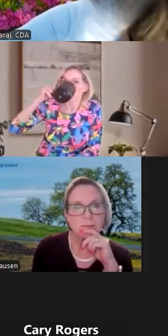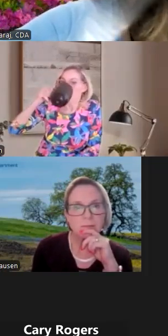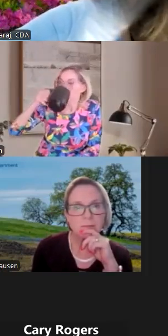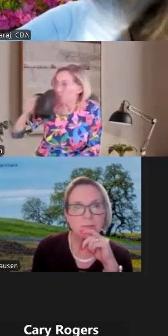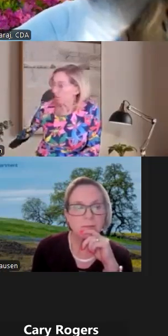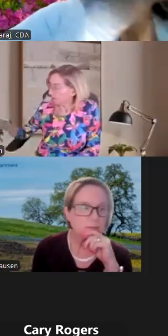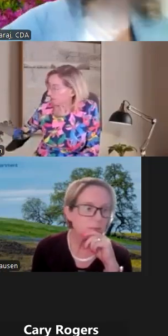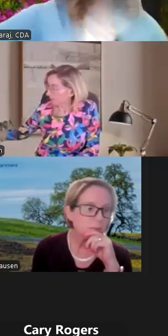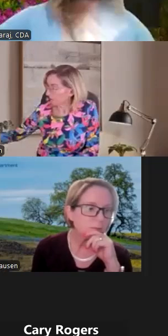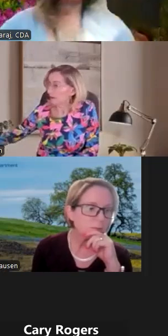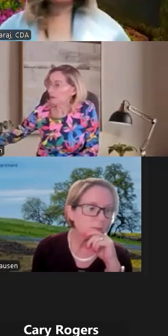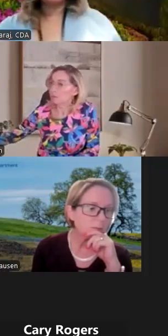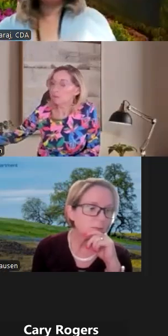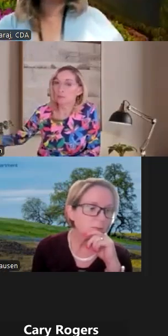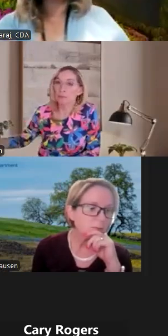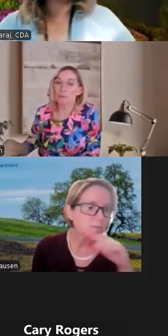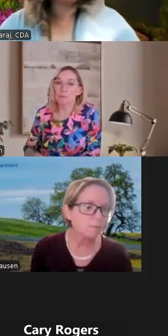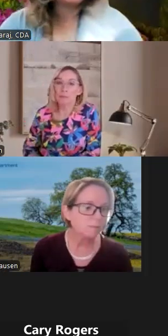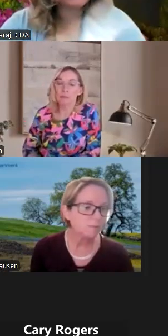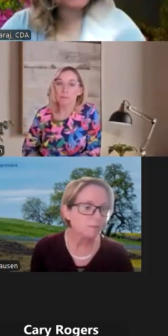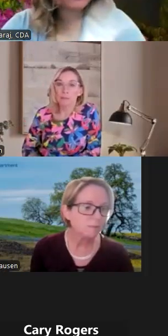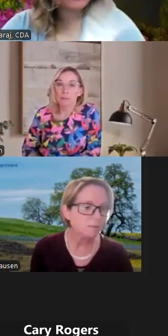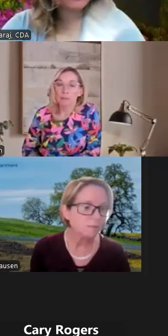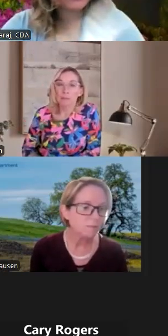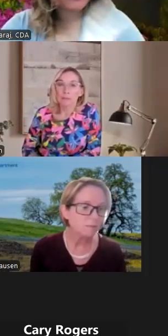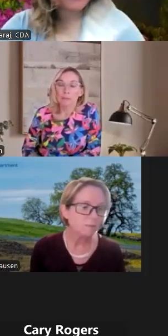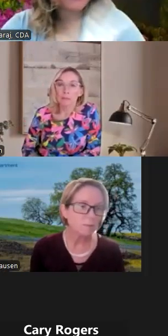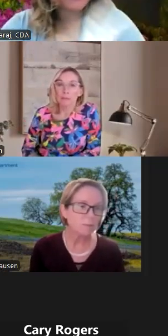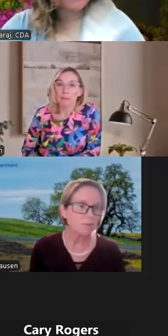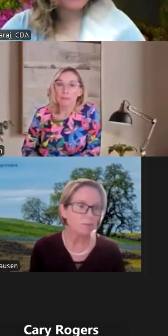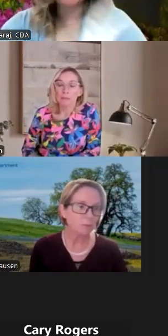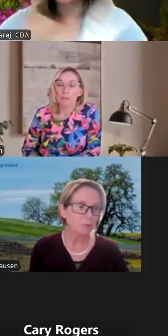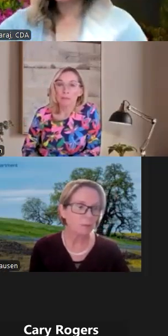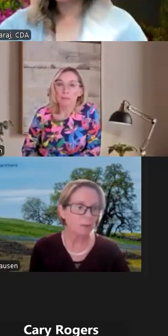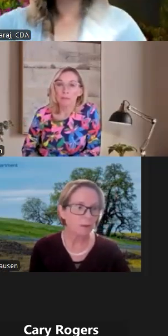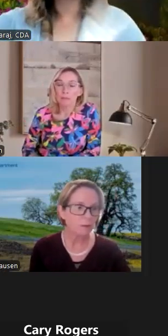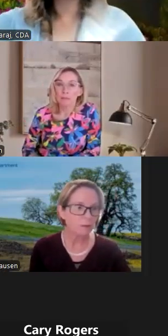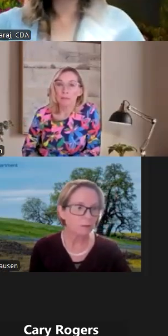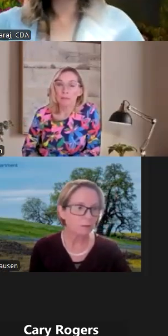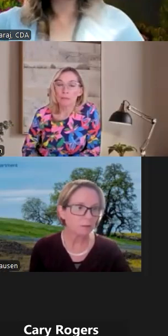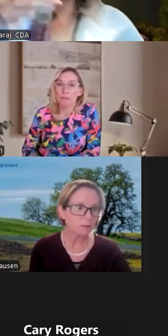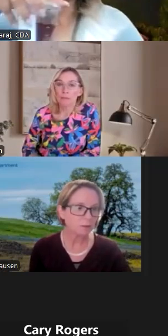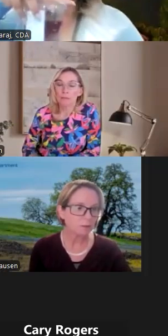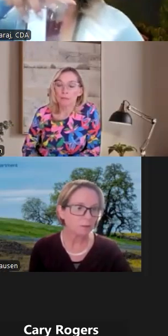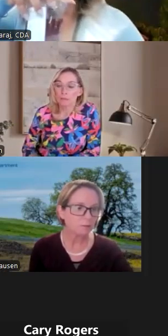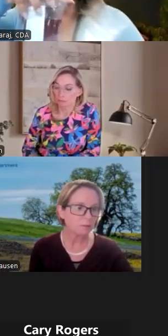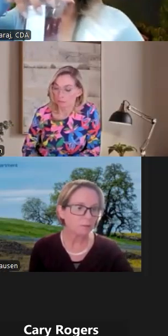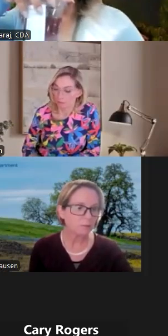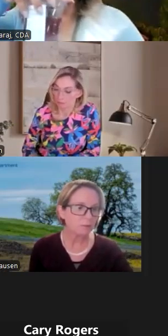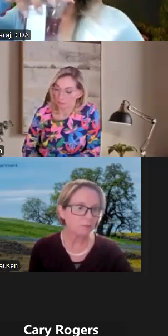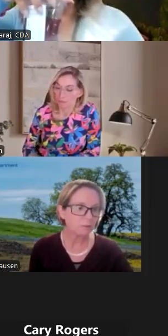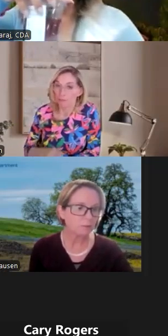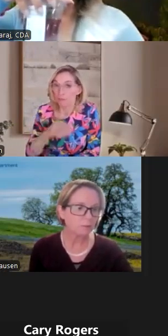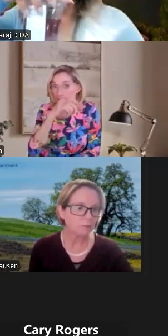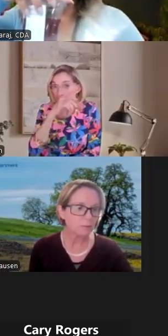Families, ACF, and some of the work, I'm not sure which part, kind of the